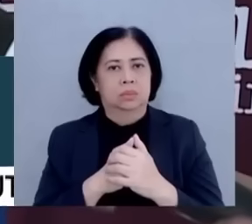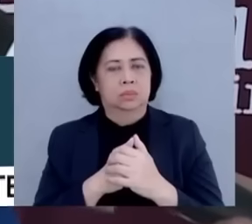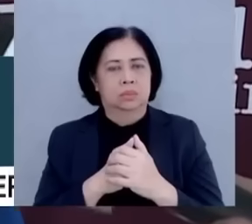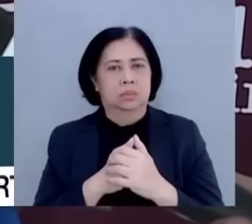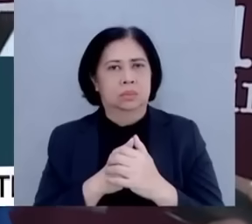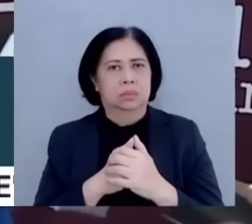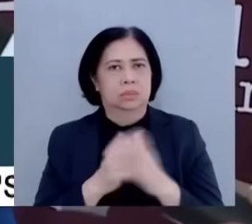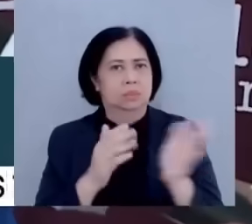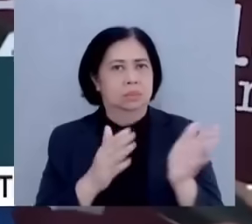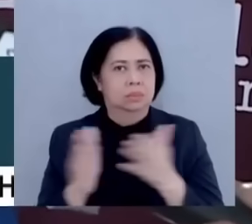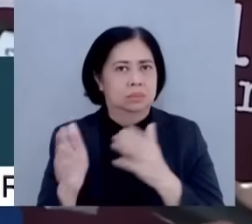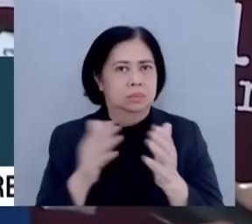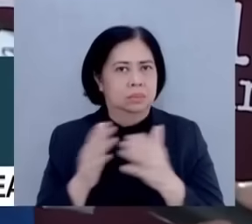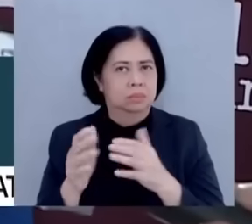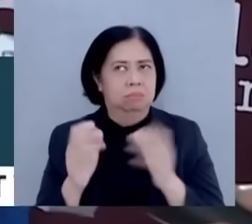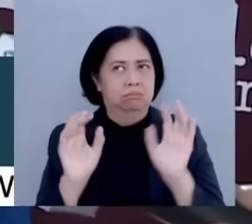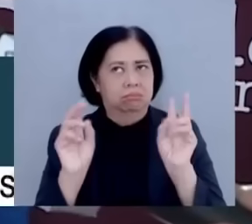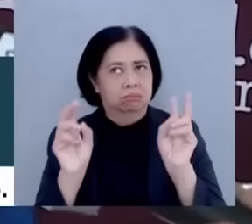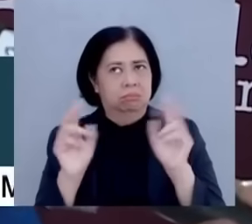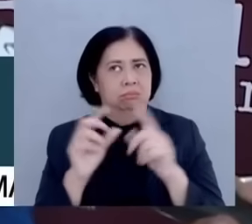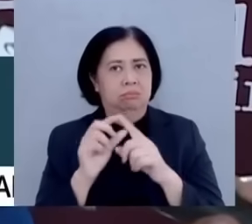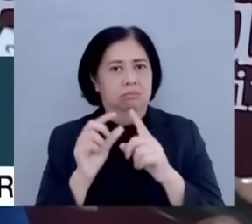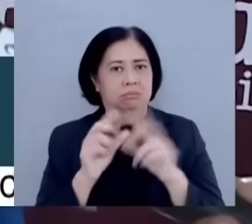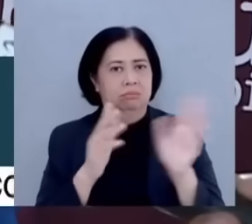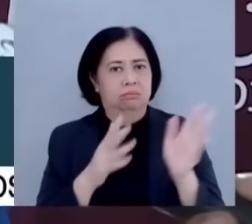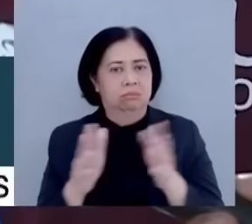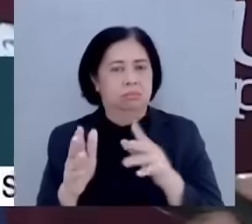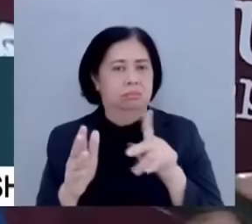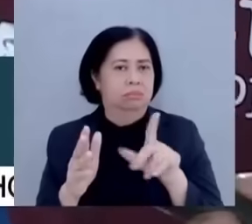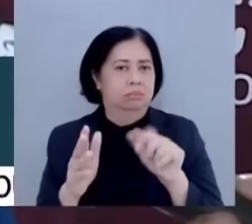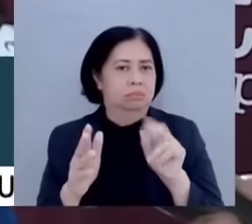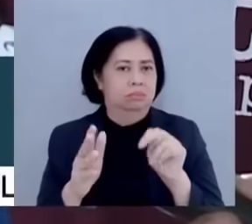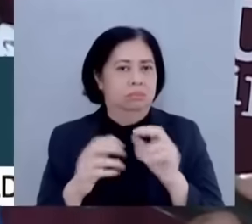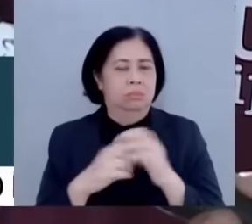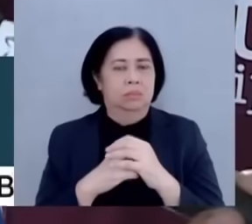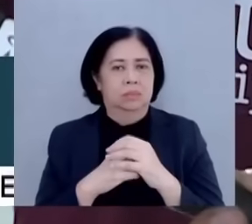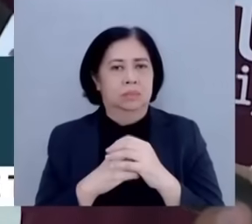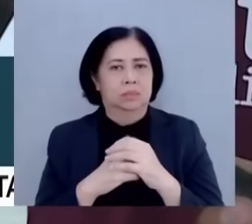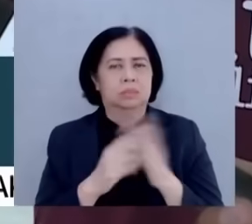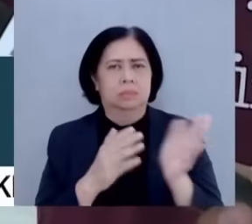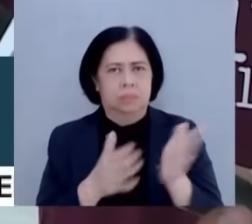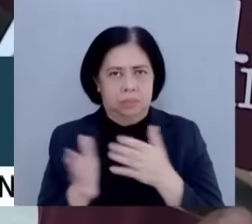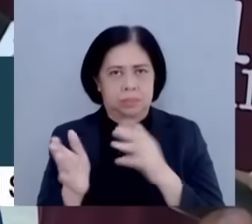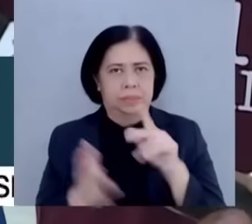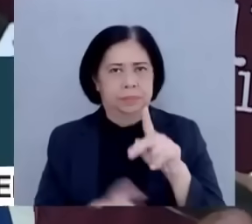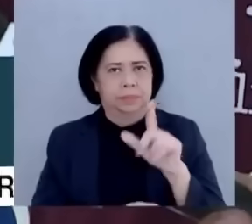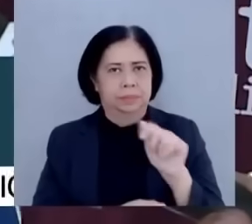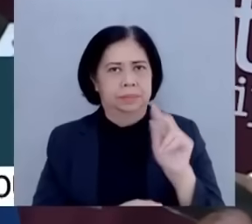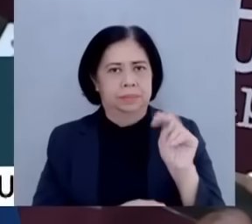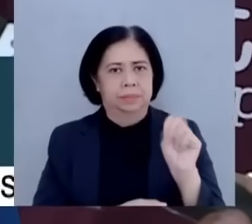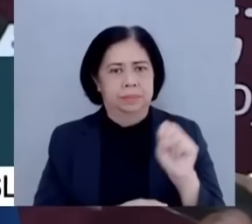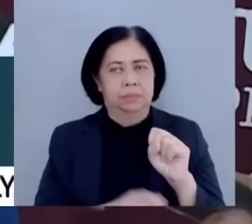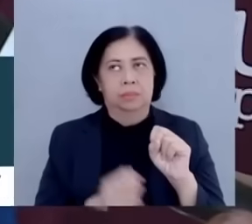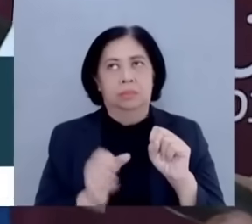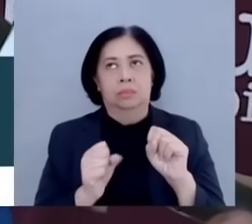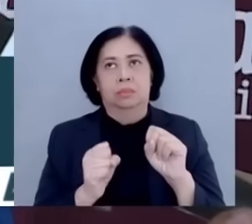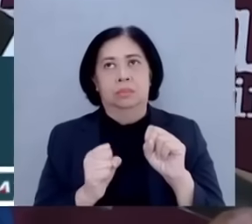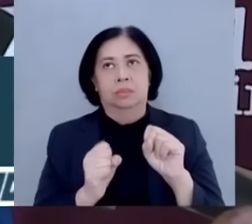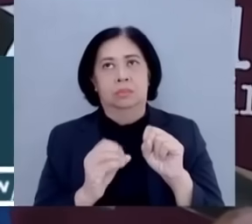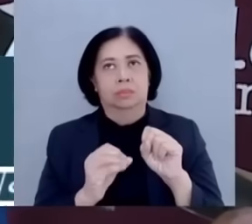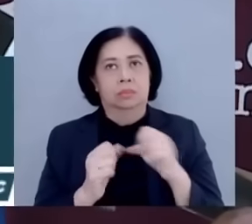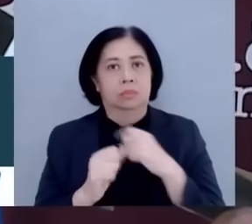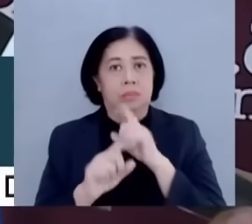plans, if you can say the word, if that is the correct word to use here, plans. So I